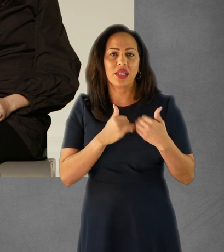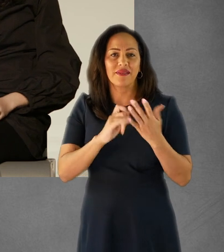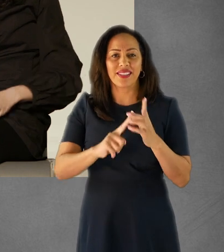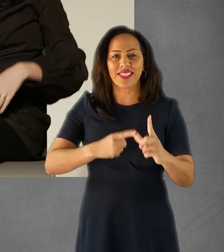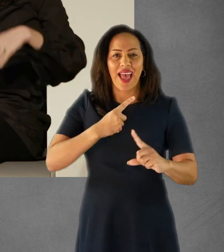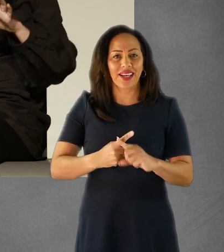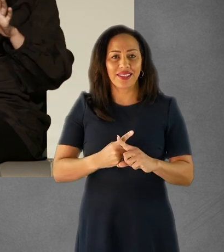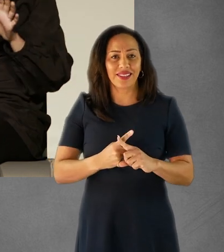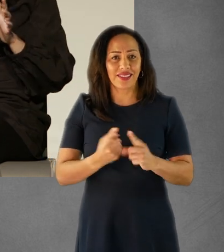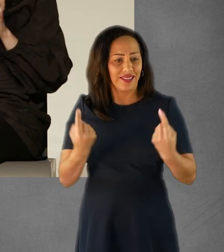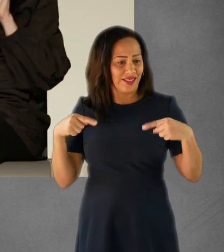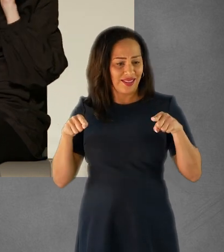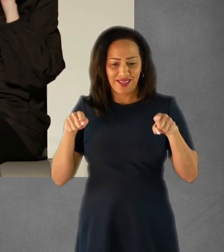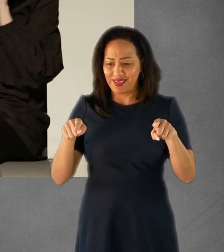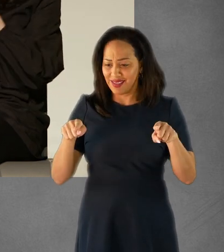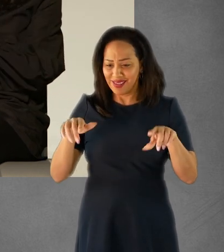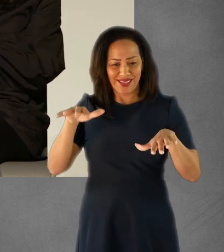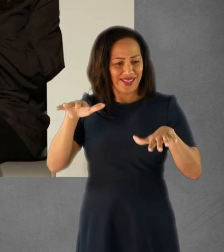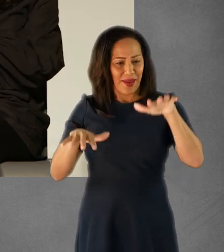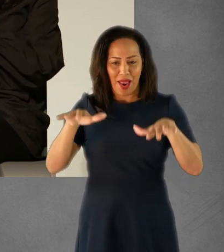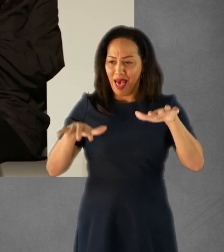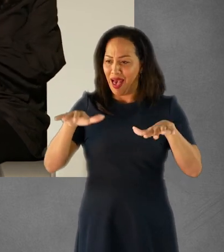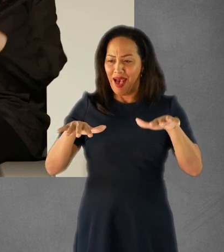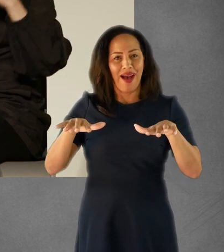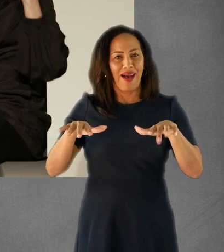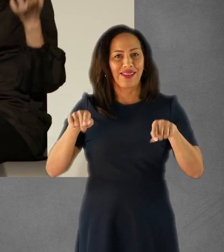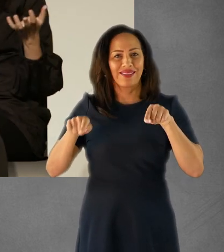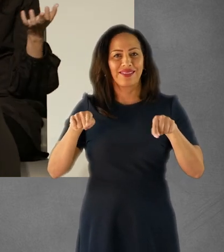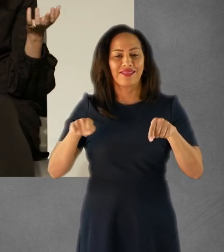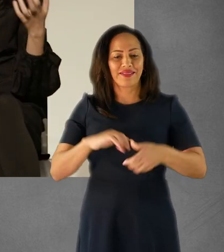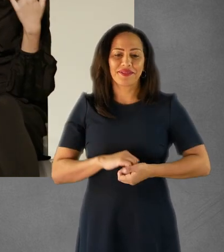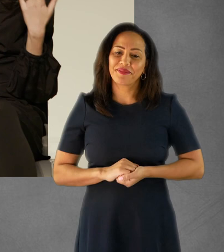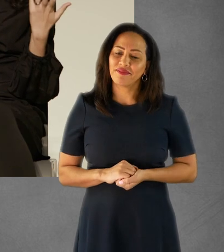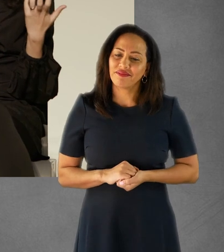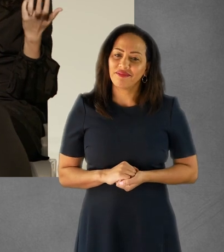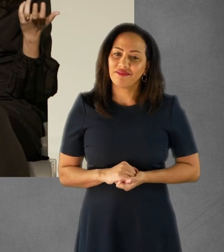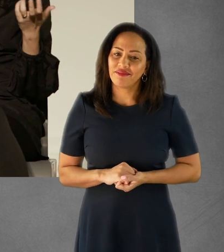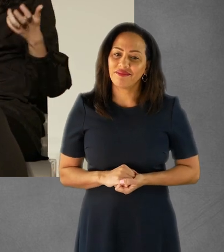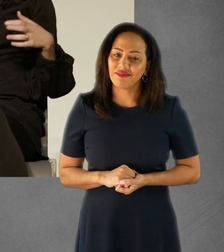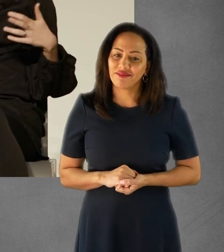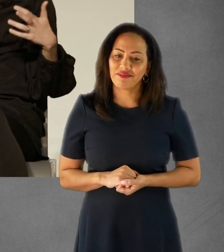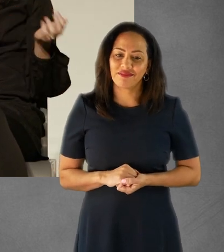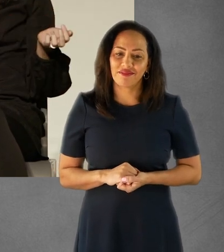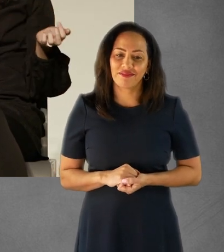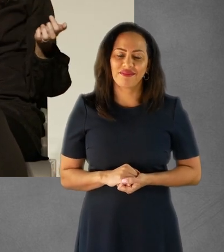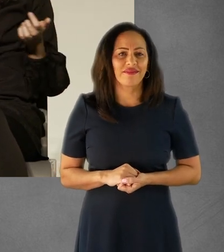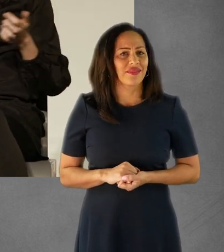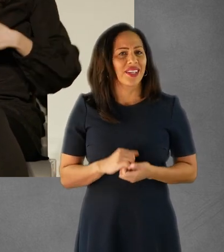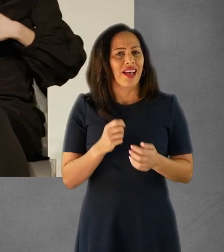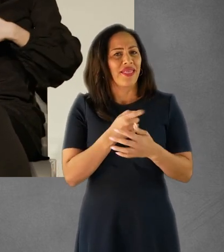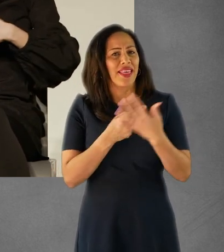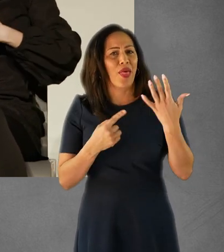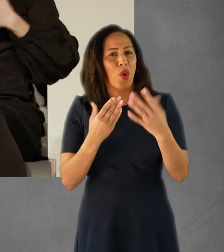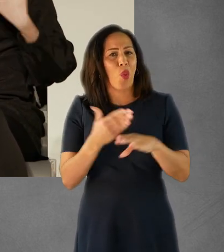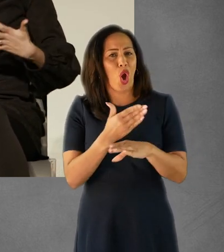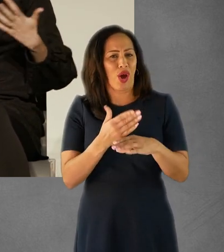think the other works, I'm going to leave you to interpret, but in this one, of course, it's very present because, I